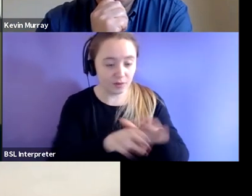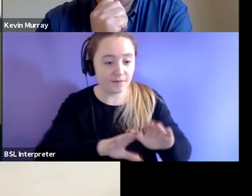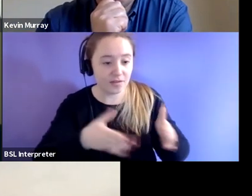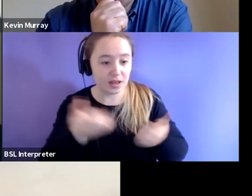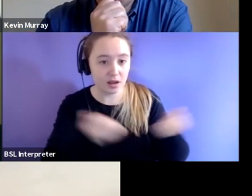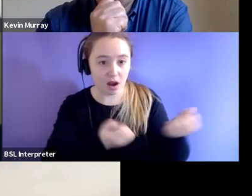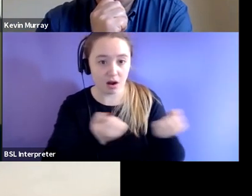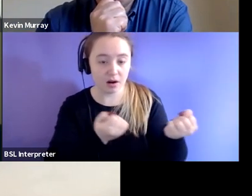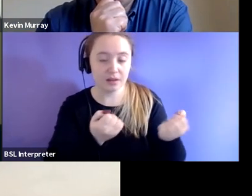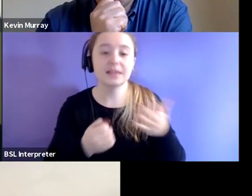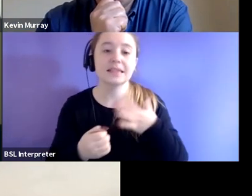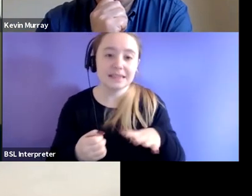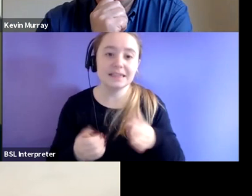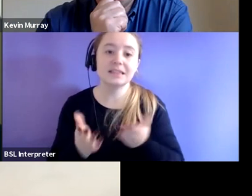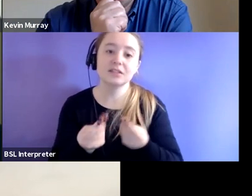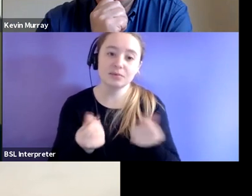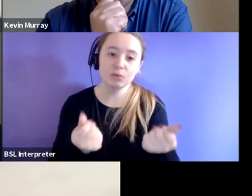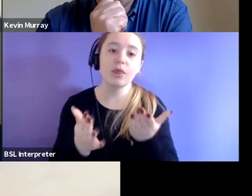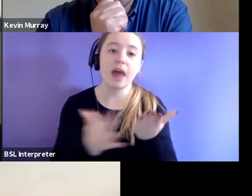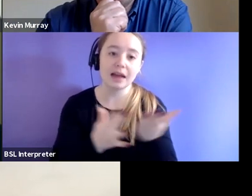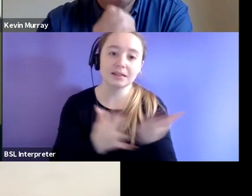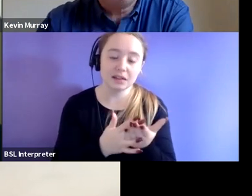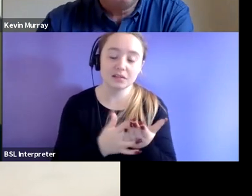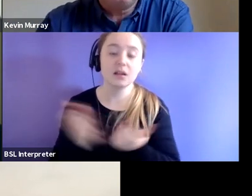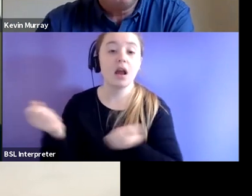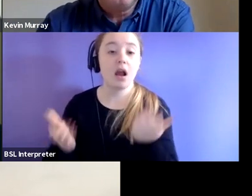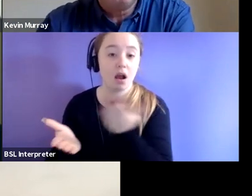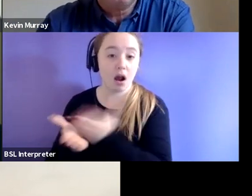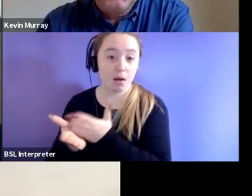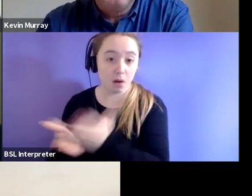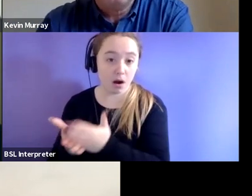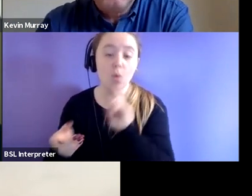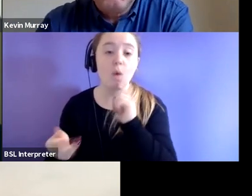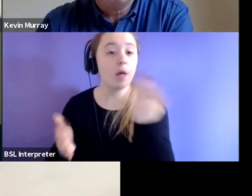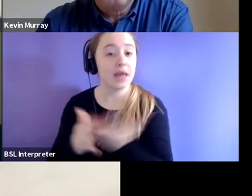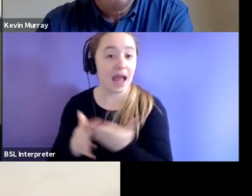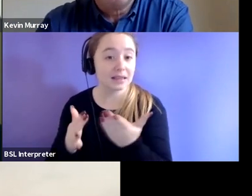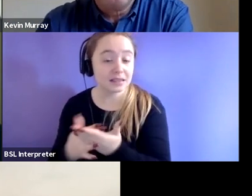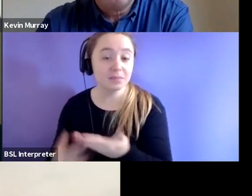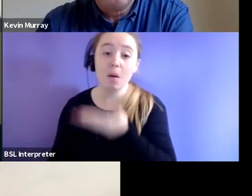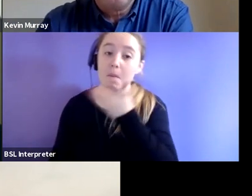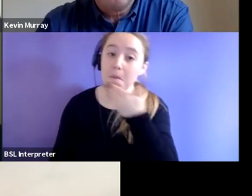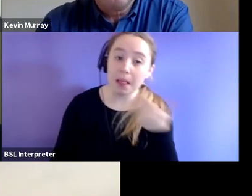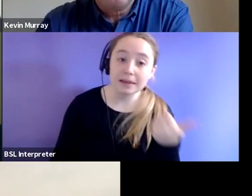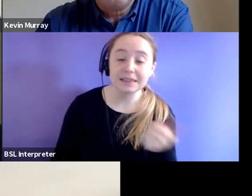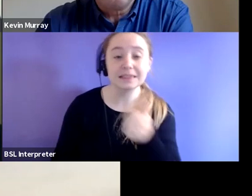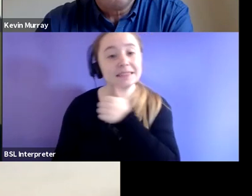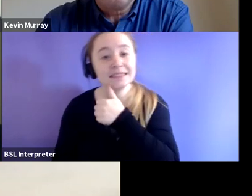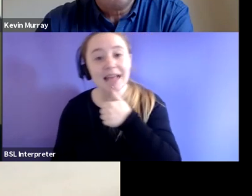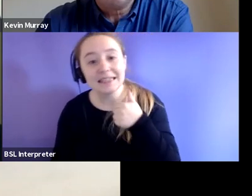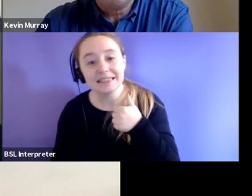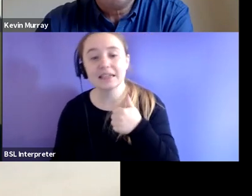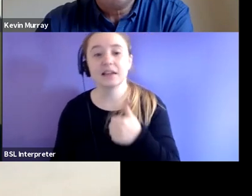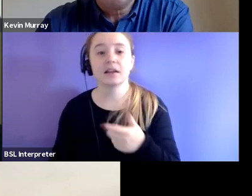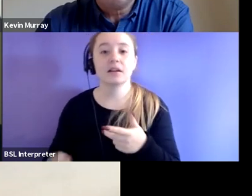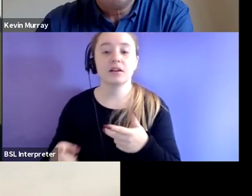the ultimate aim there is that those car parks will be accessible, will be more pleasant, because we'll have stopped those that don't need to